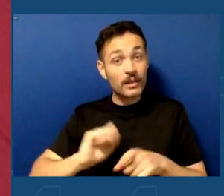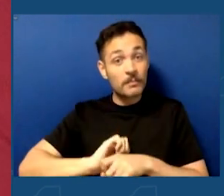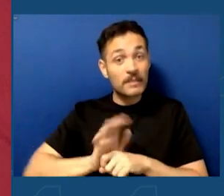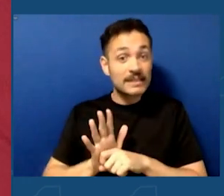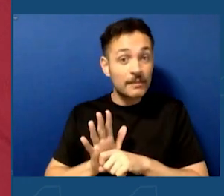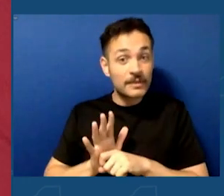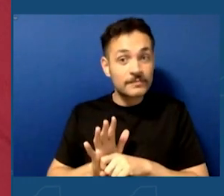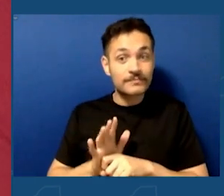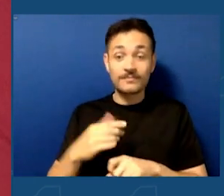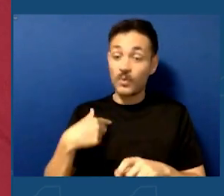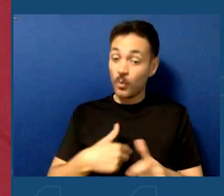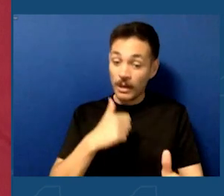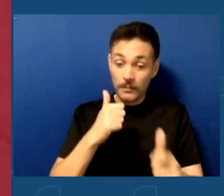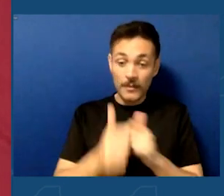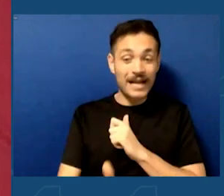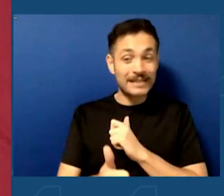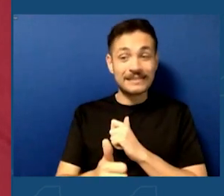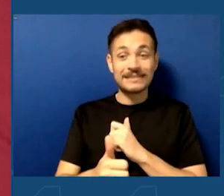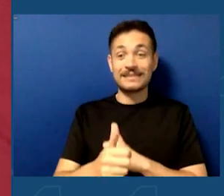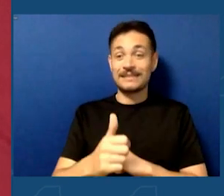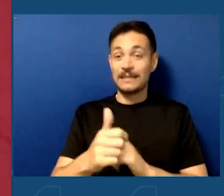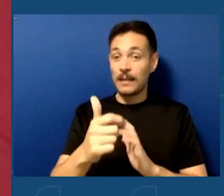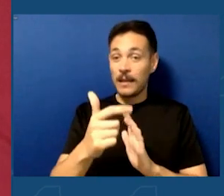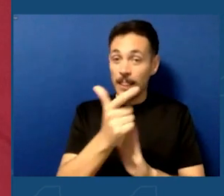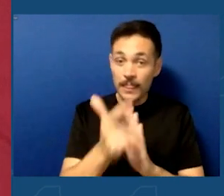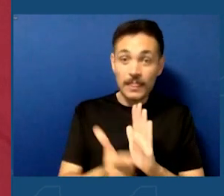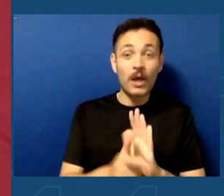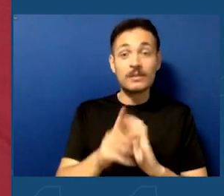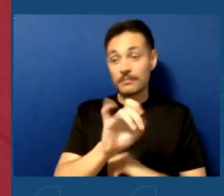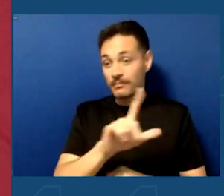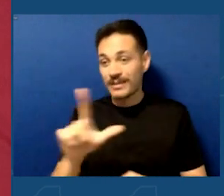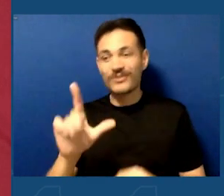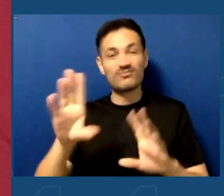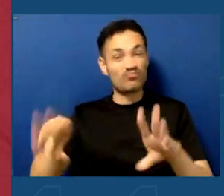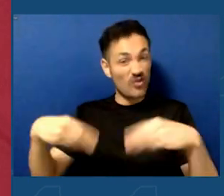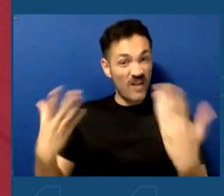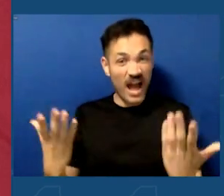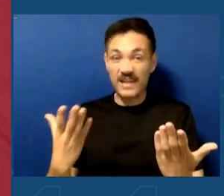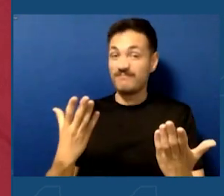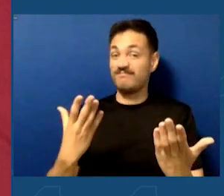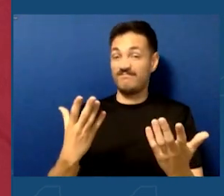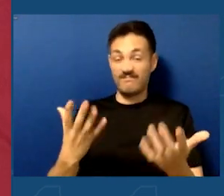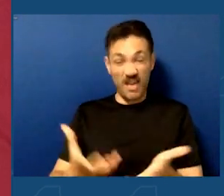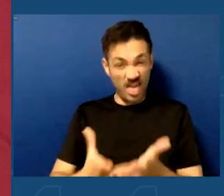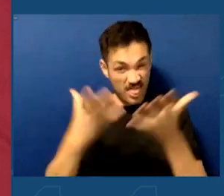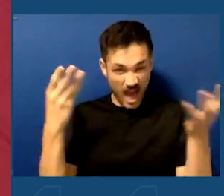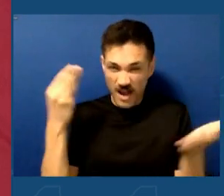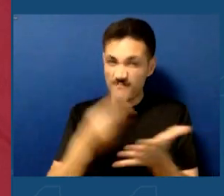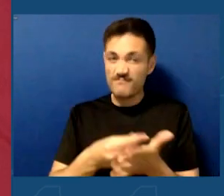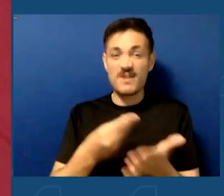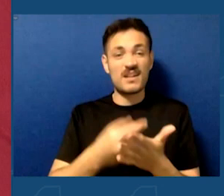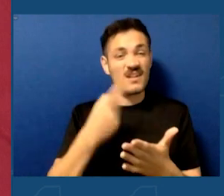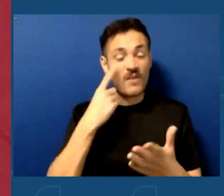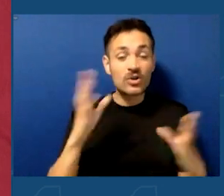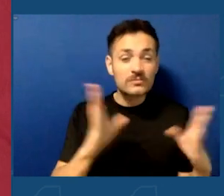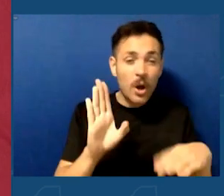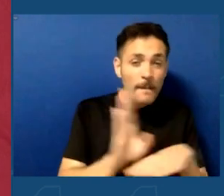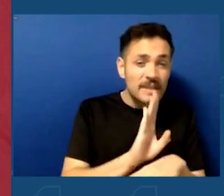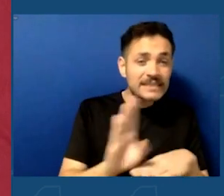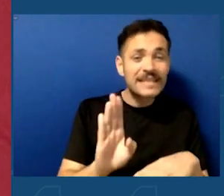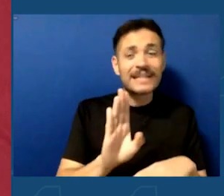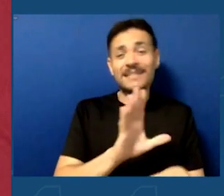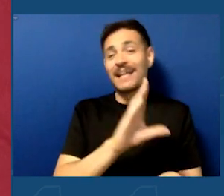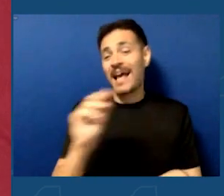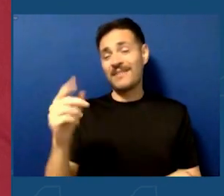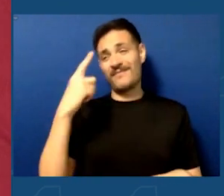provide trillions of dollars for small businesses to assist state government. But if you don't